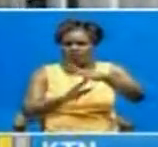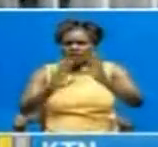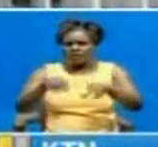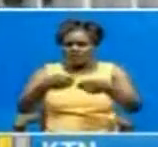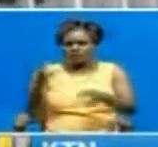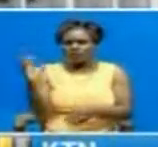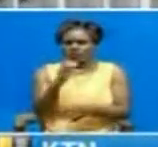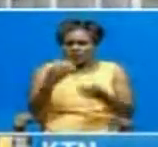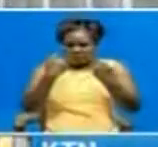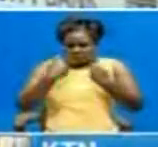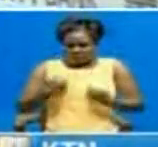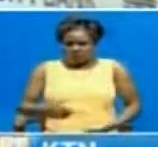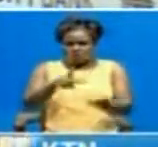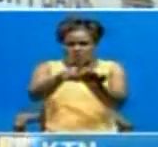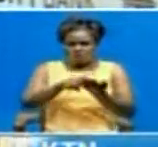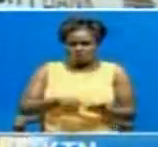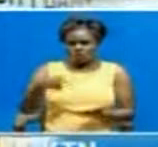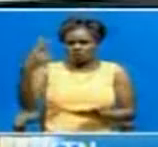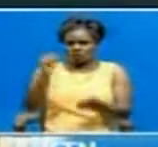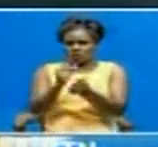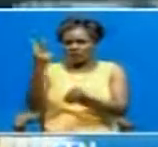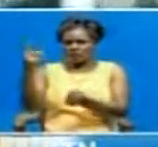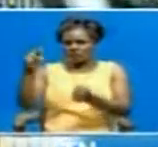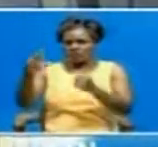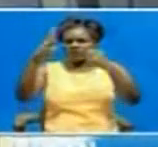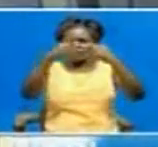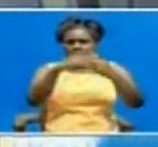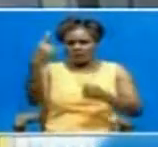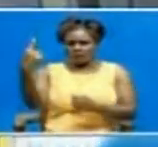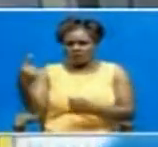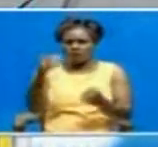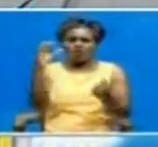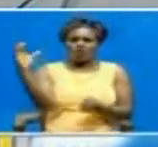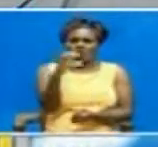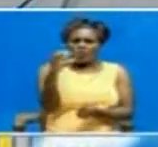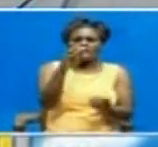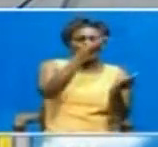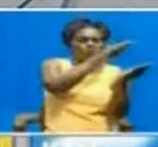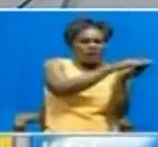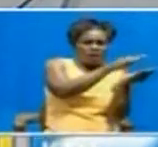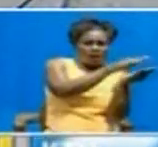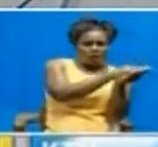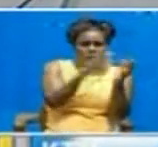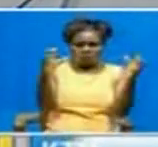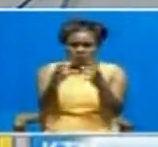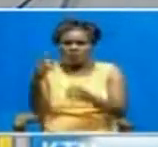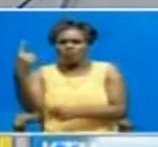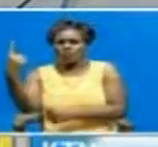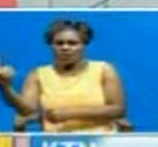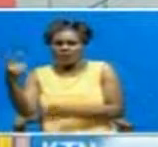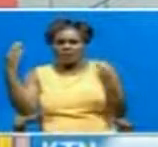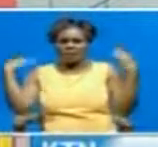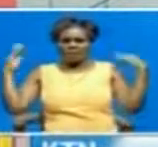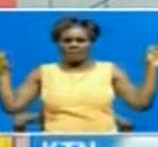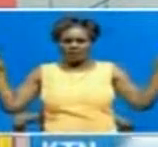consumers personal loans of 12.91% interest. Of the commercial banks in the Tier 1 category, Barclays Bank